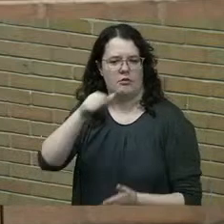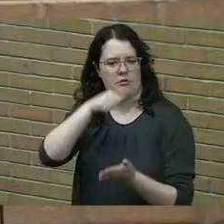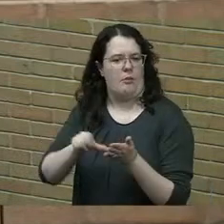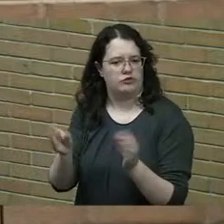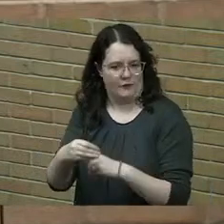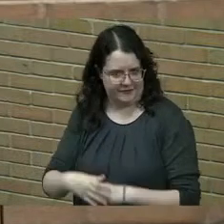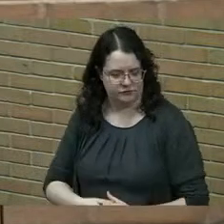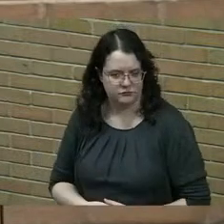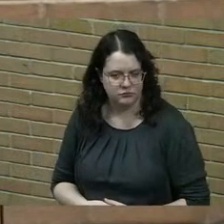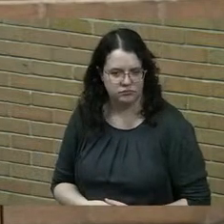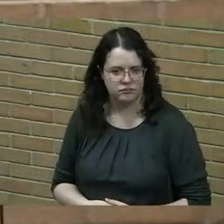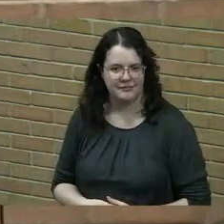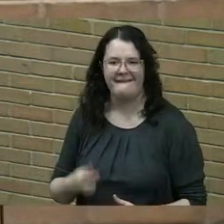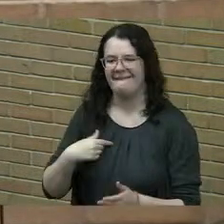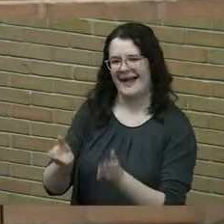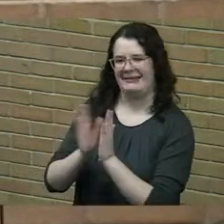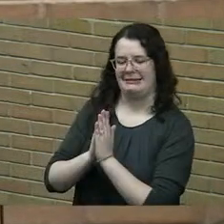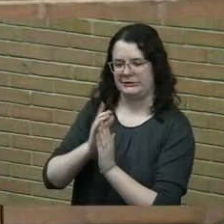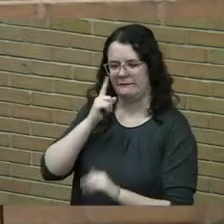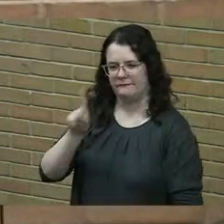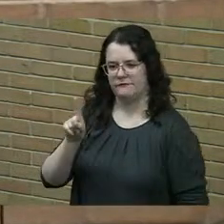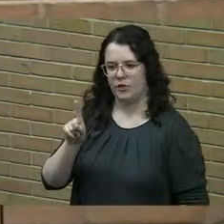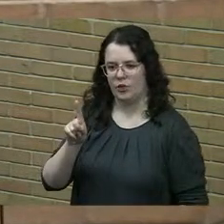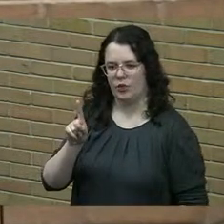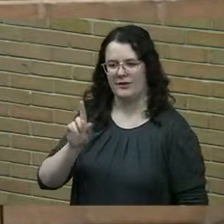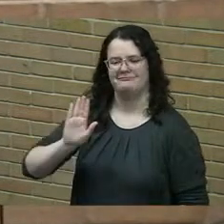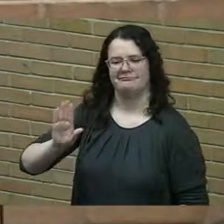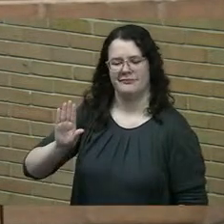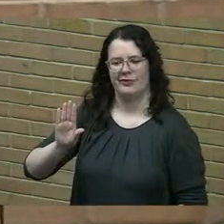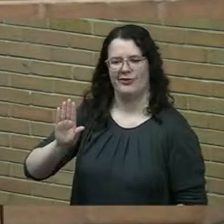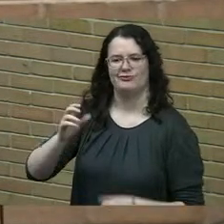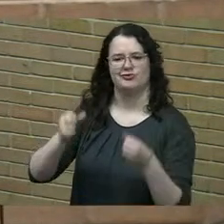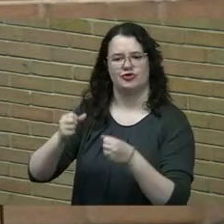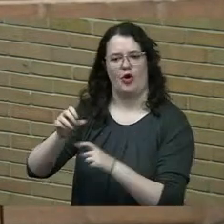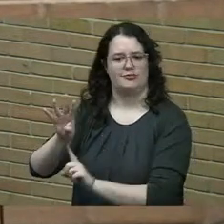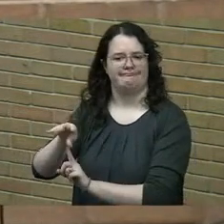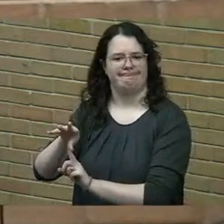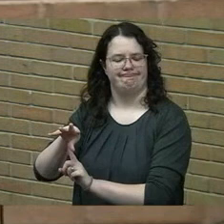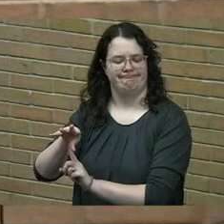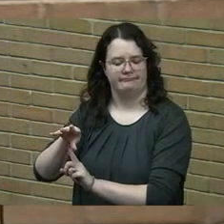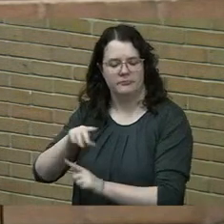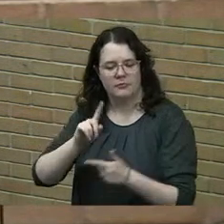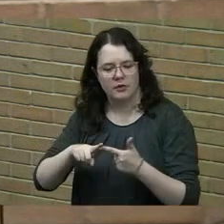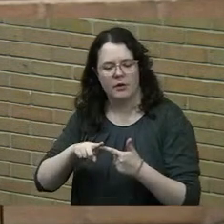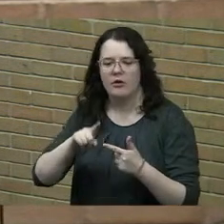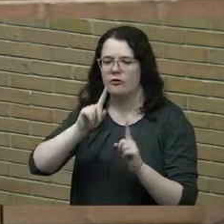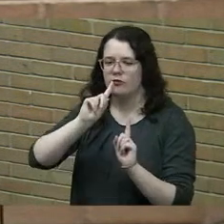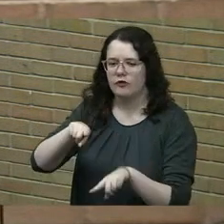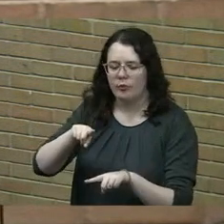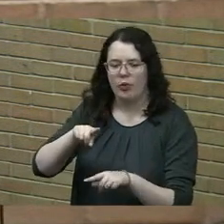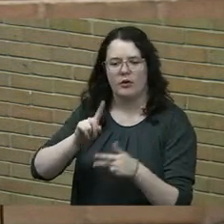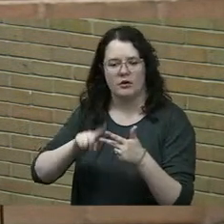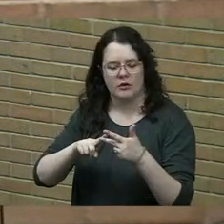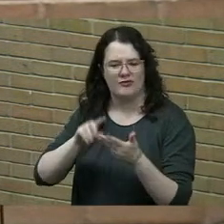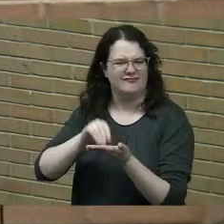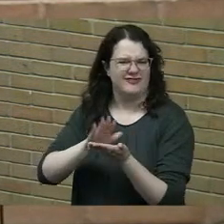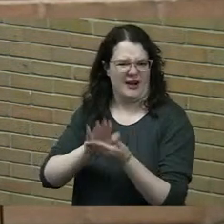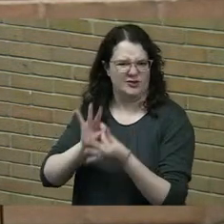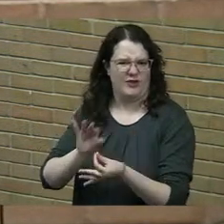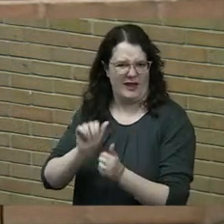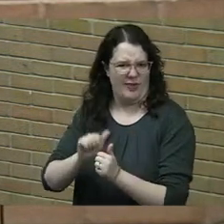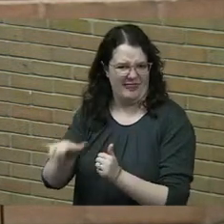asked for the dash cam video, the report, and all the records associated with